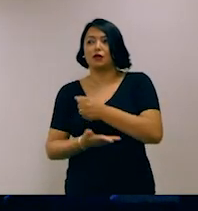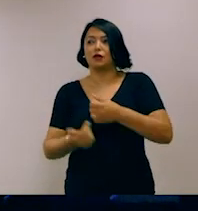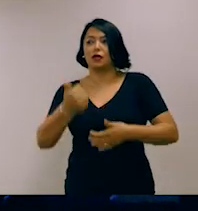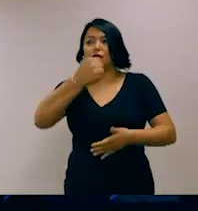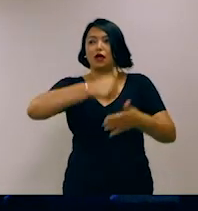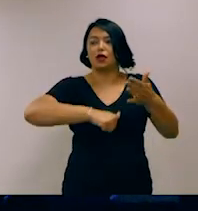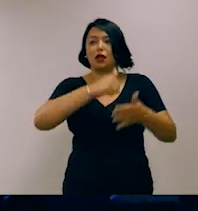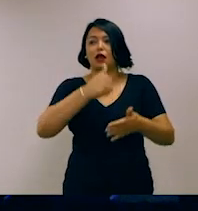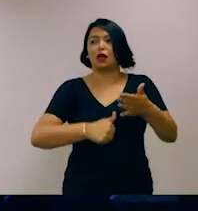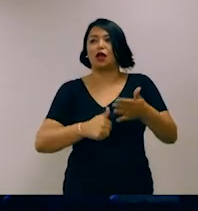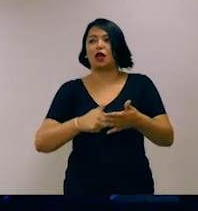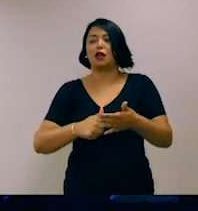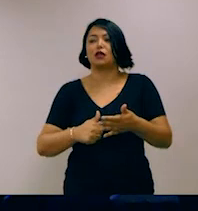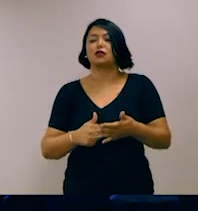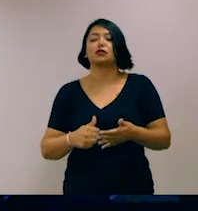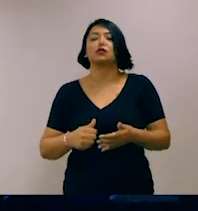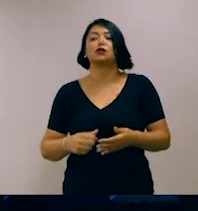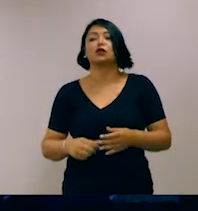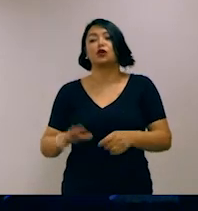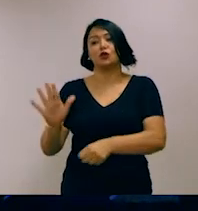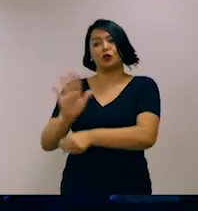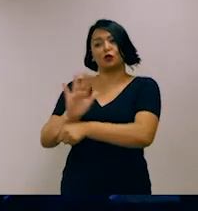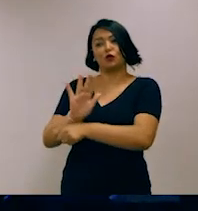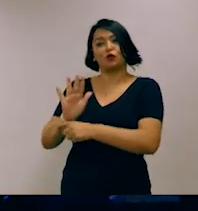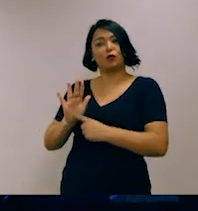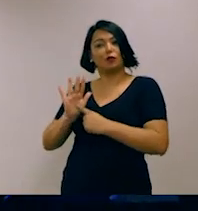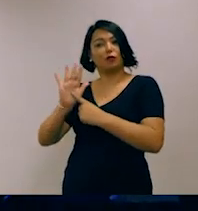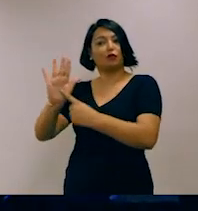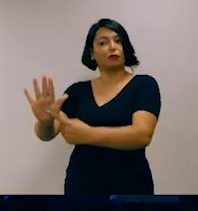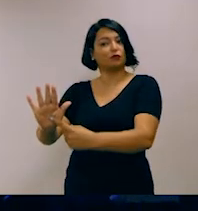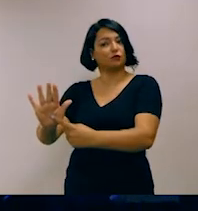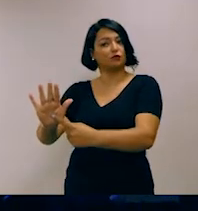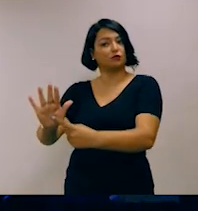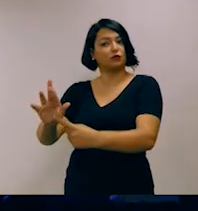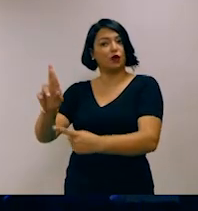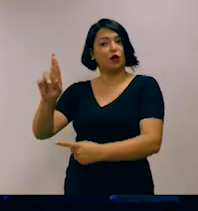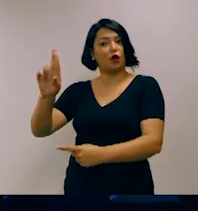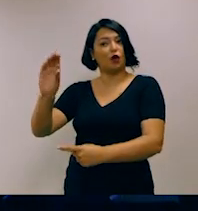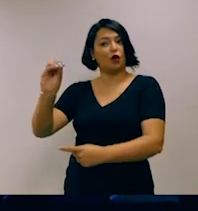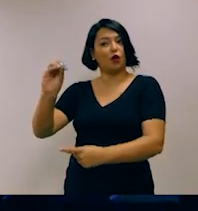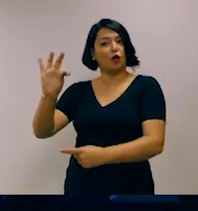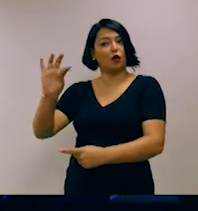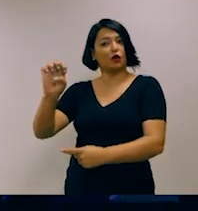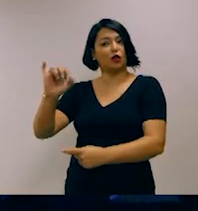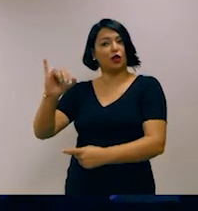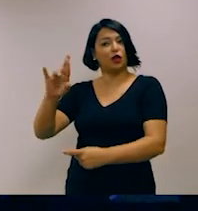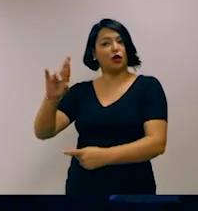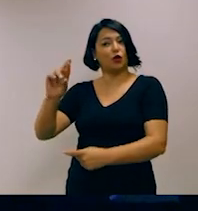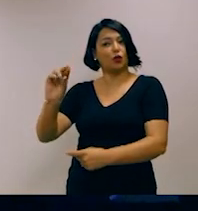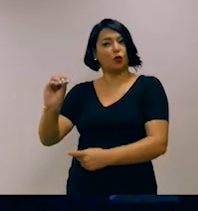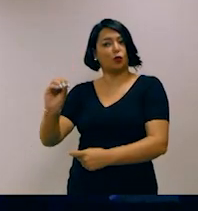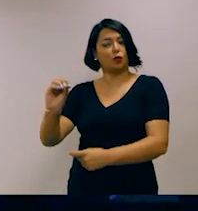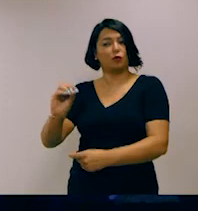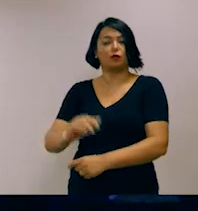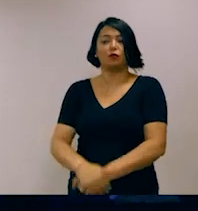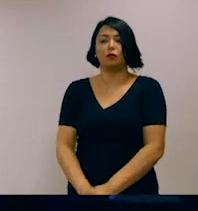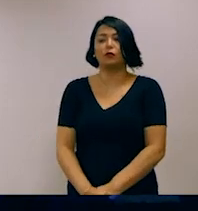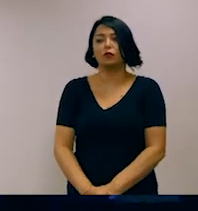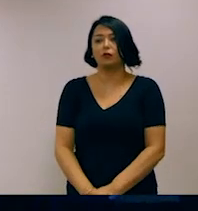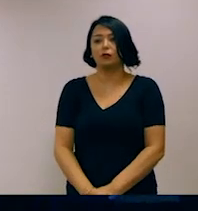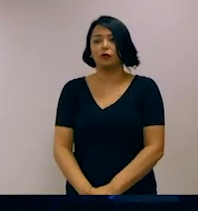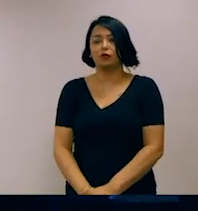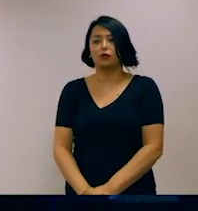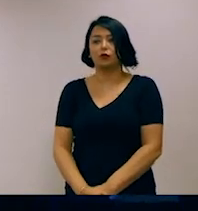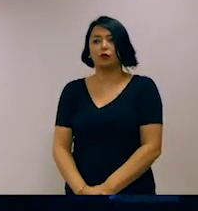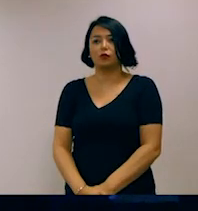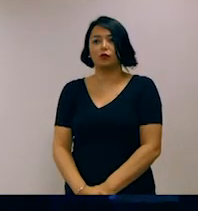Movie Script Assessments. Mr. Rafael Castilho Corrêa de Sá from the Brazilian Cinema Agency.